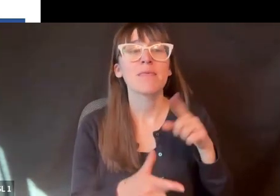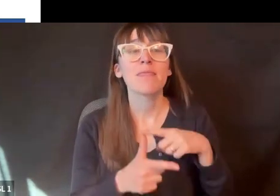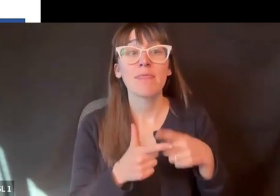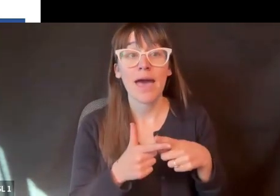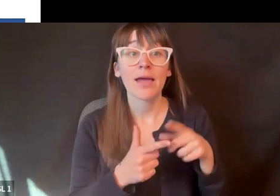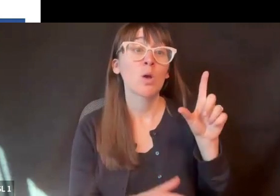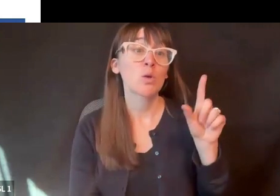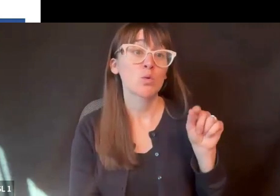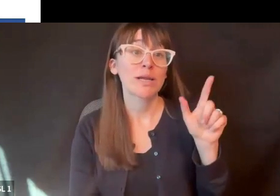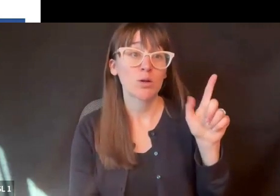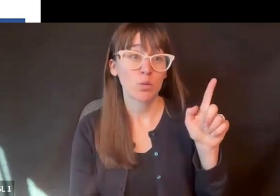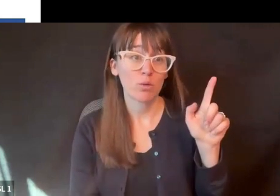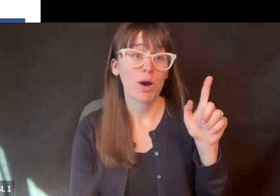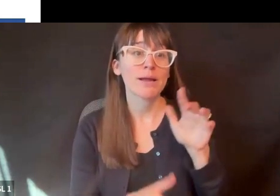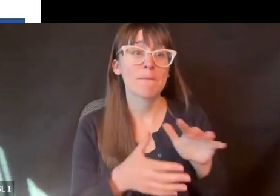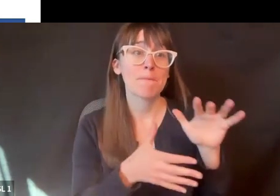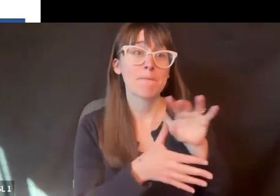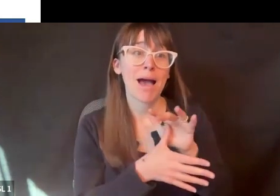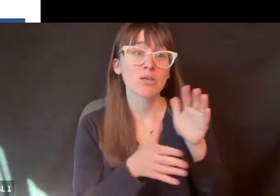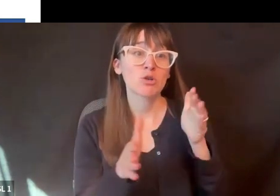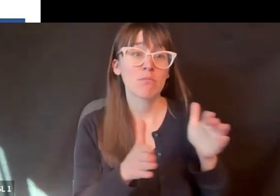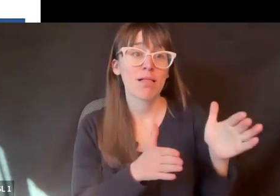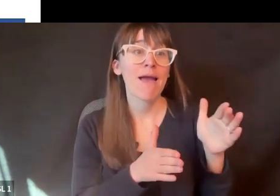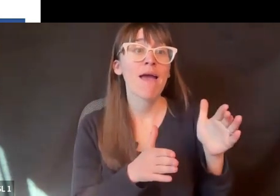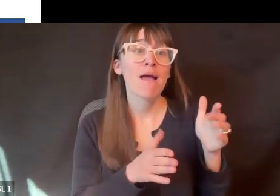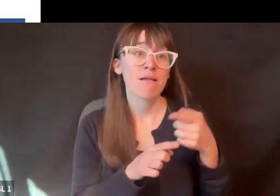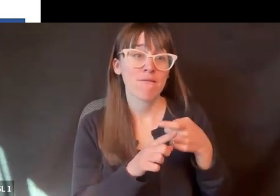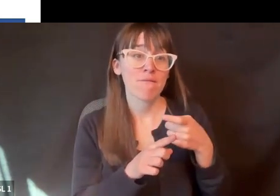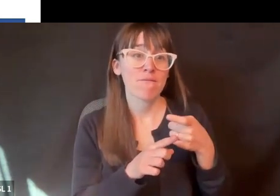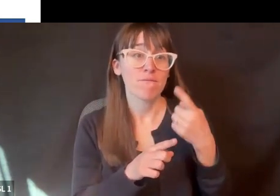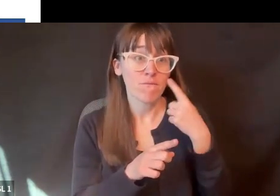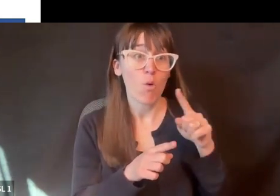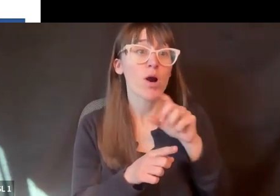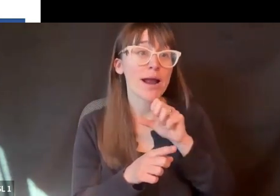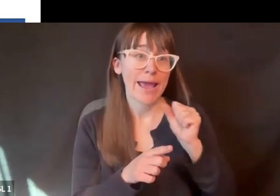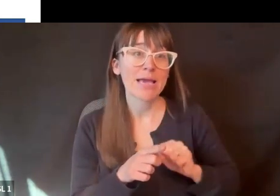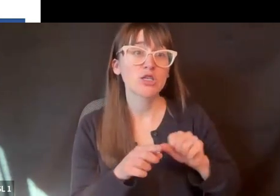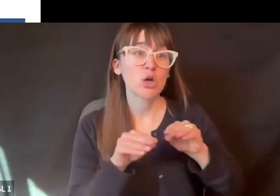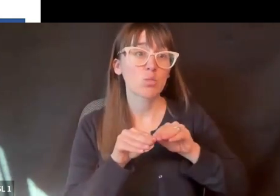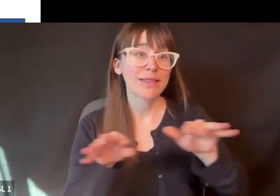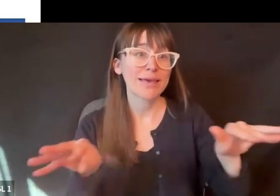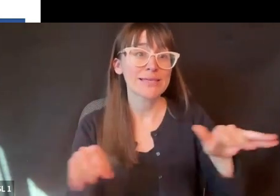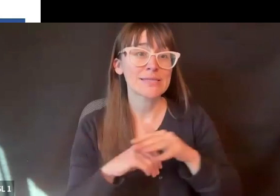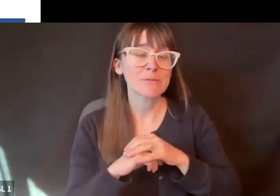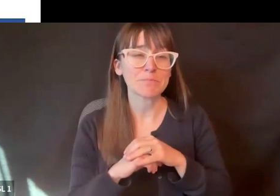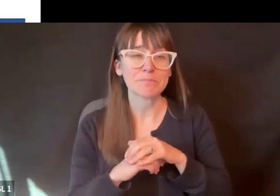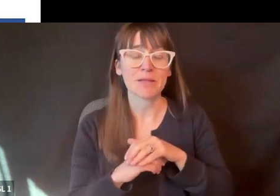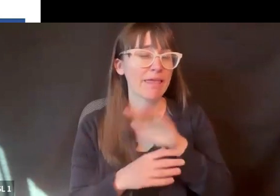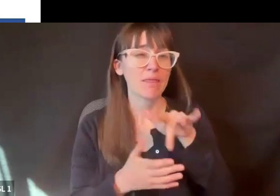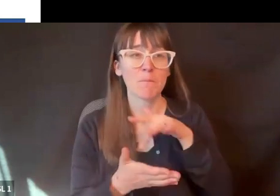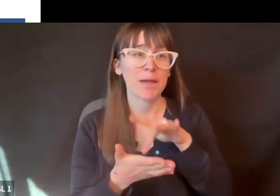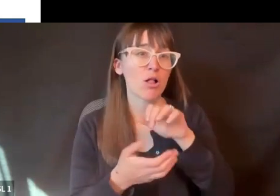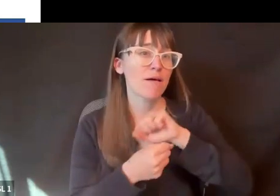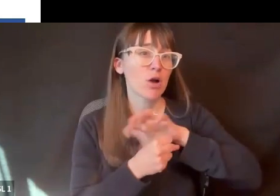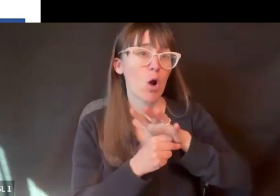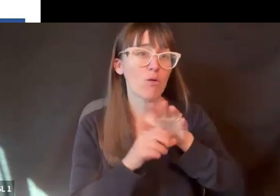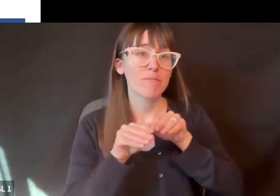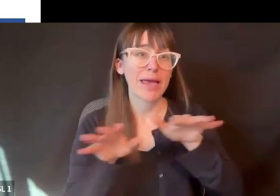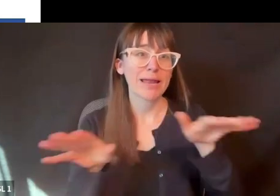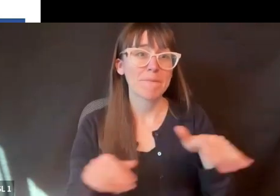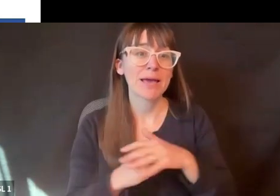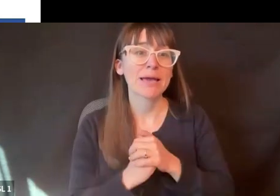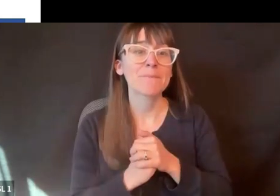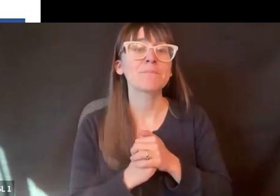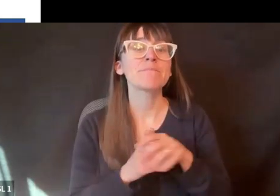And then in 2021, we had the Master Plan from Aging was released right in the middle of the